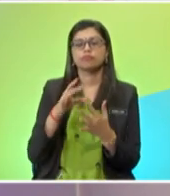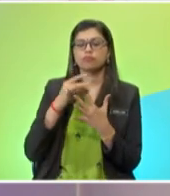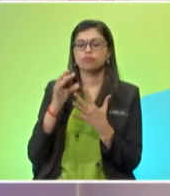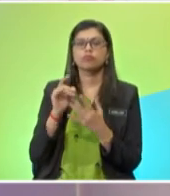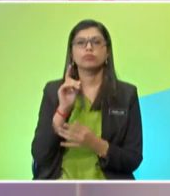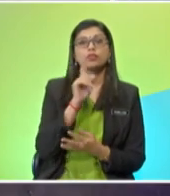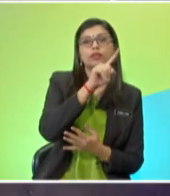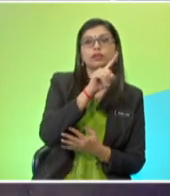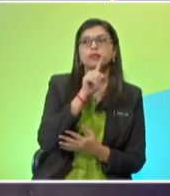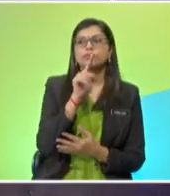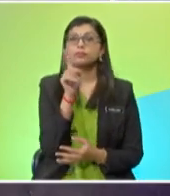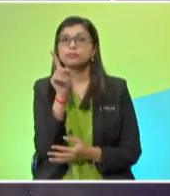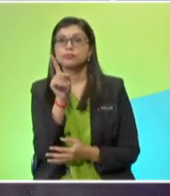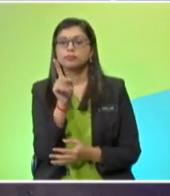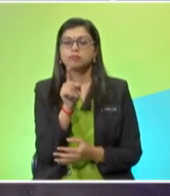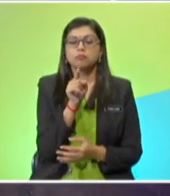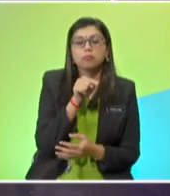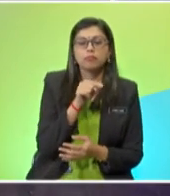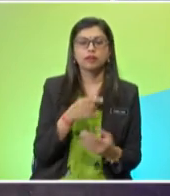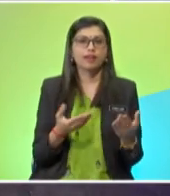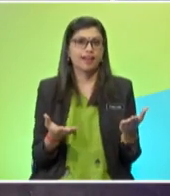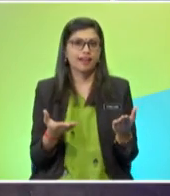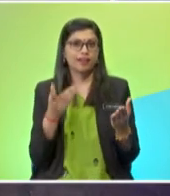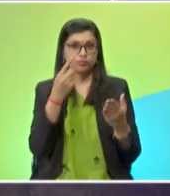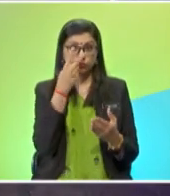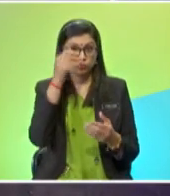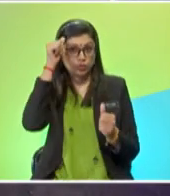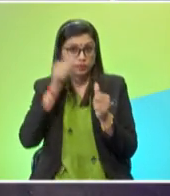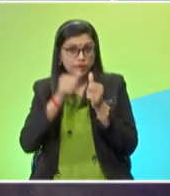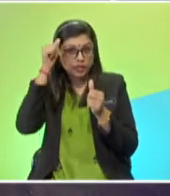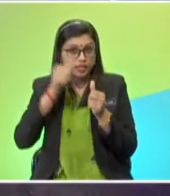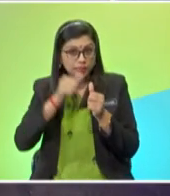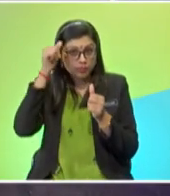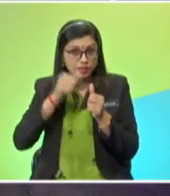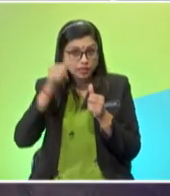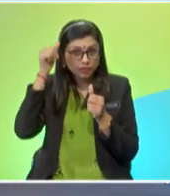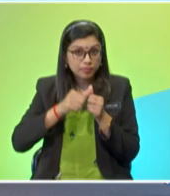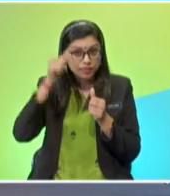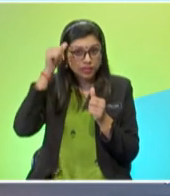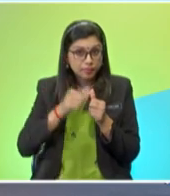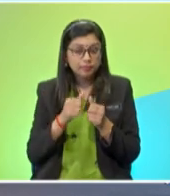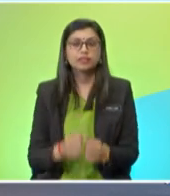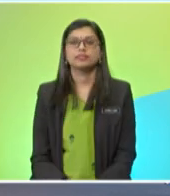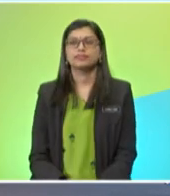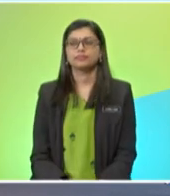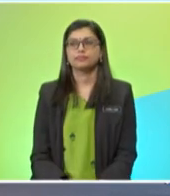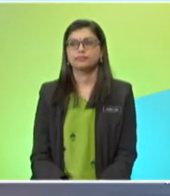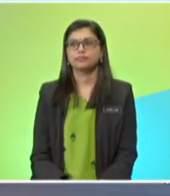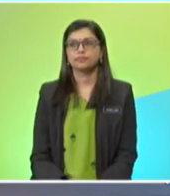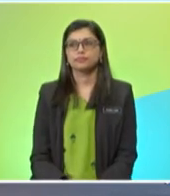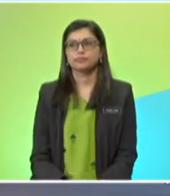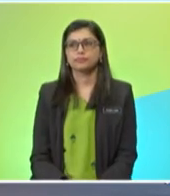Okay. Okay, I'm closing my eye. Okay, close your